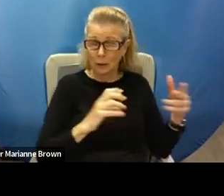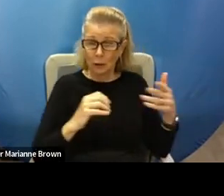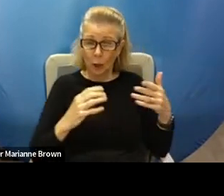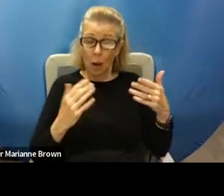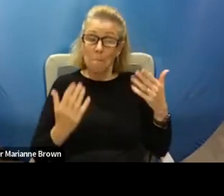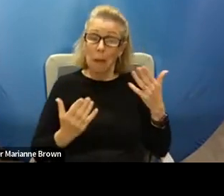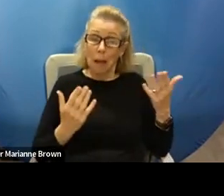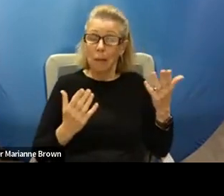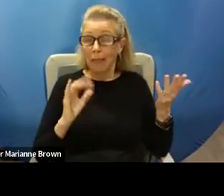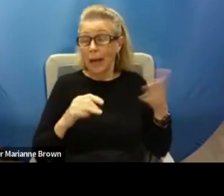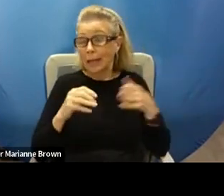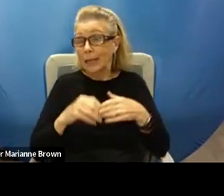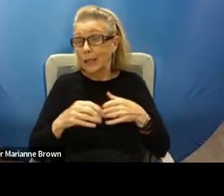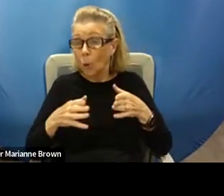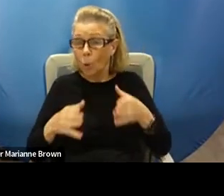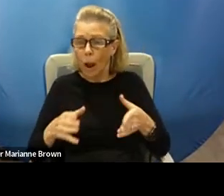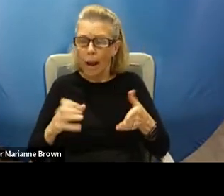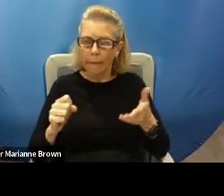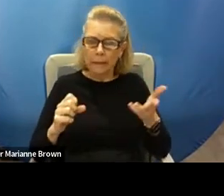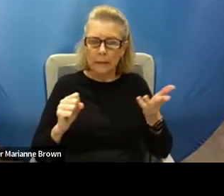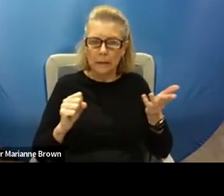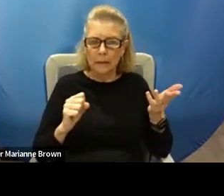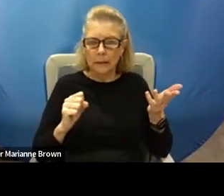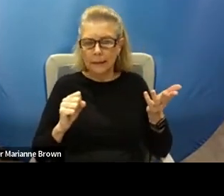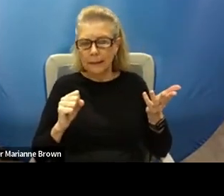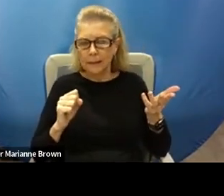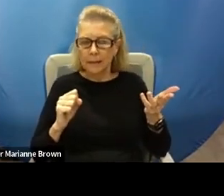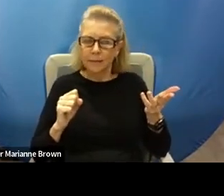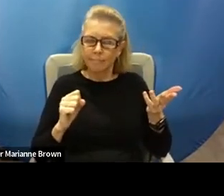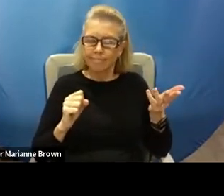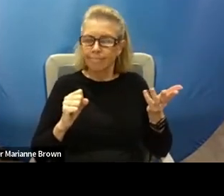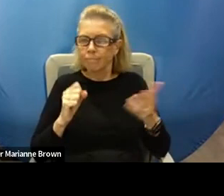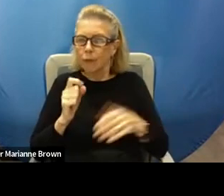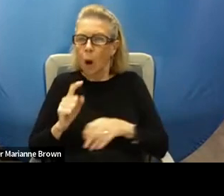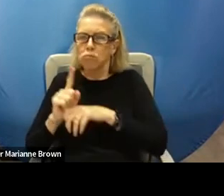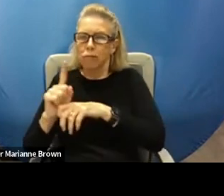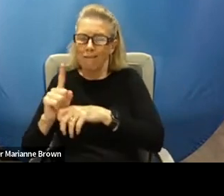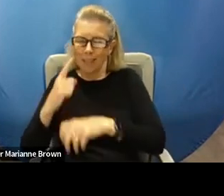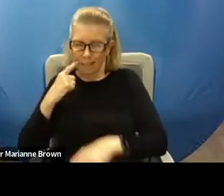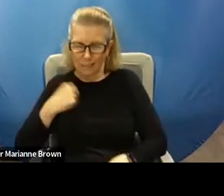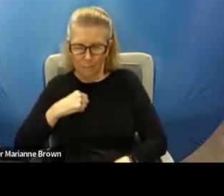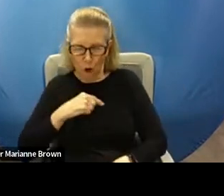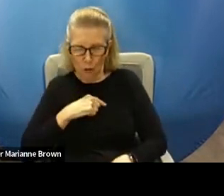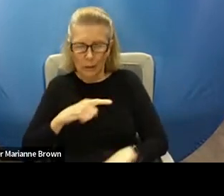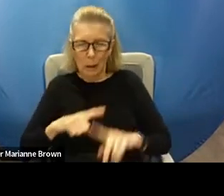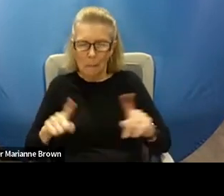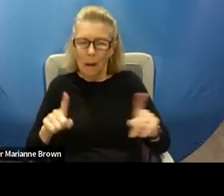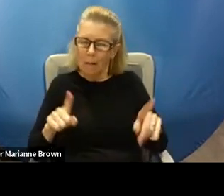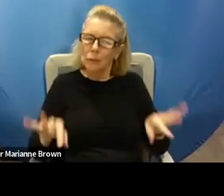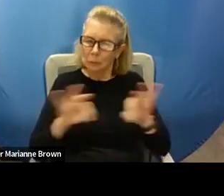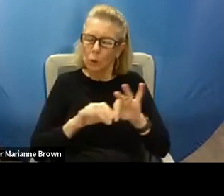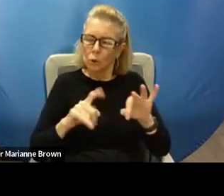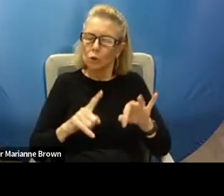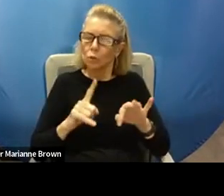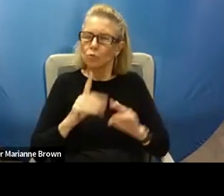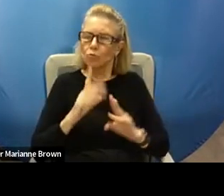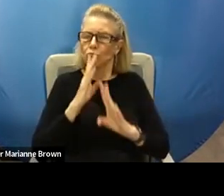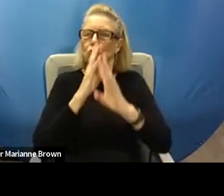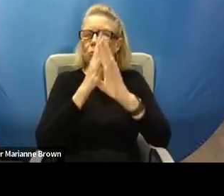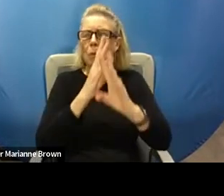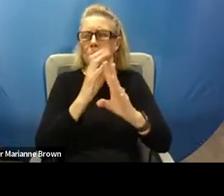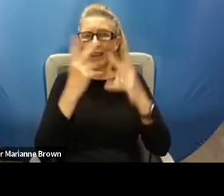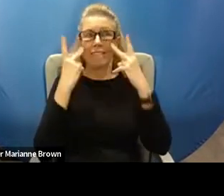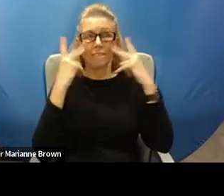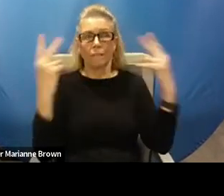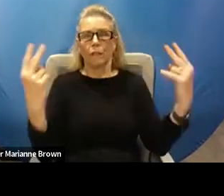say. And I would also say, I think it's important that you raise your voice and be visible if you're able to, and if it's